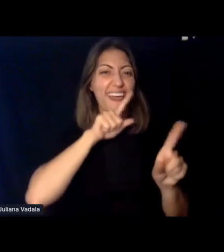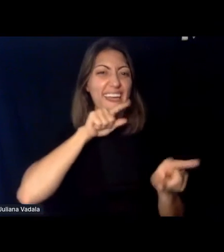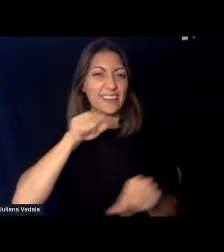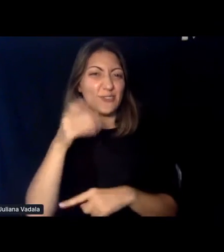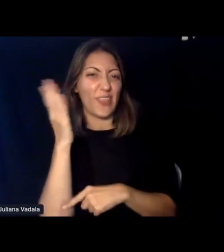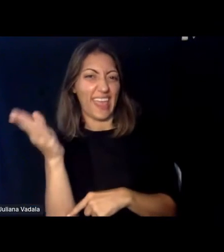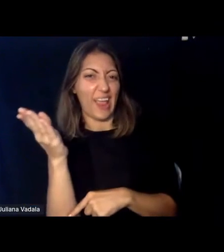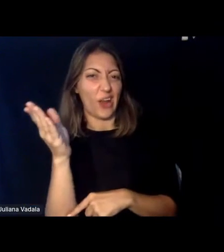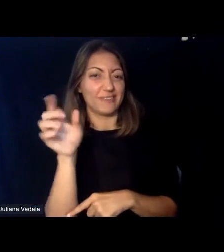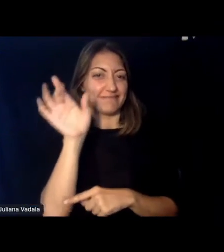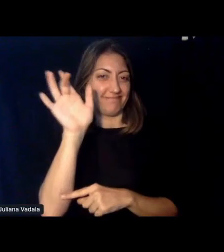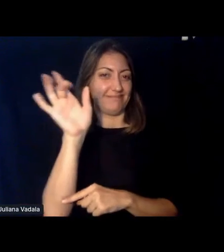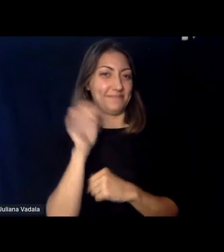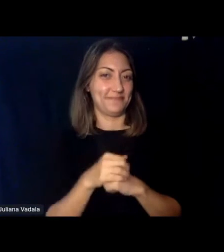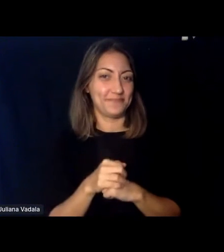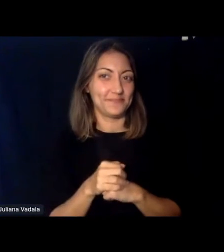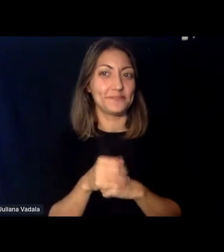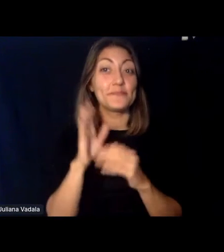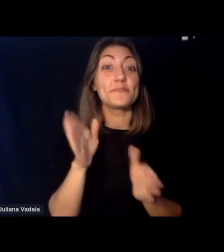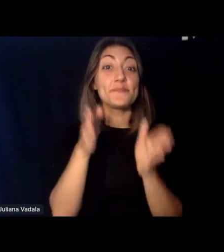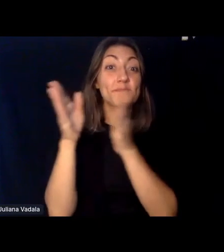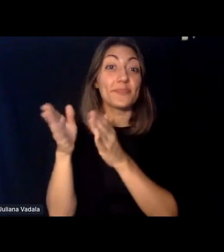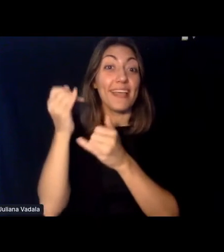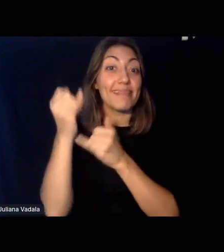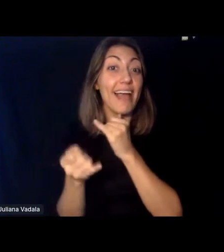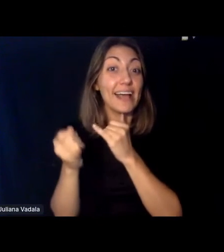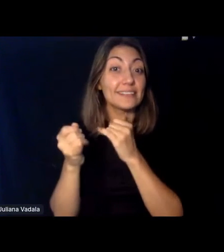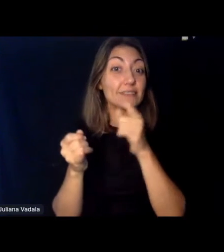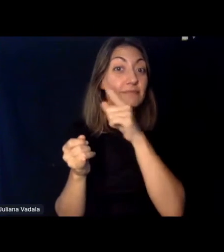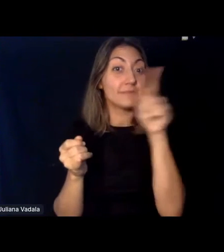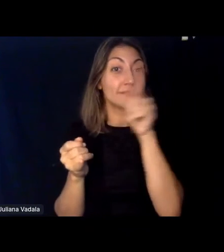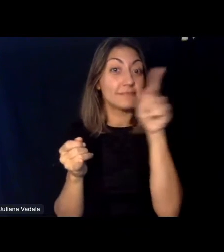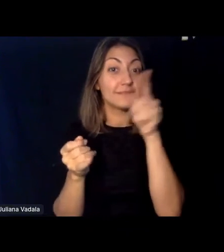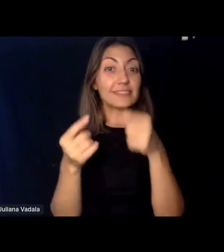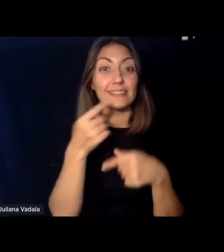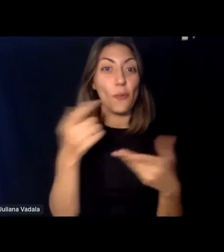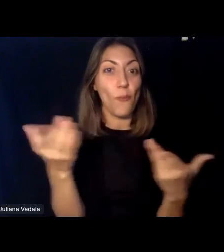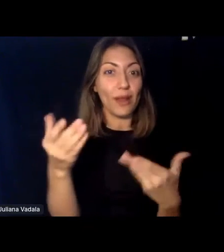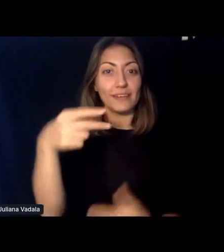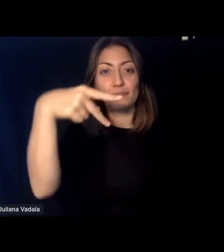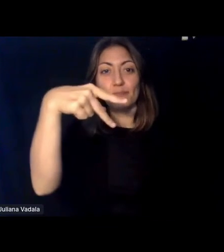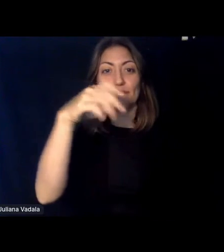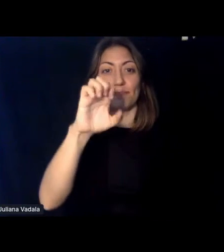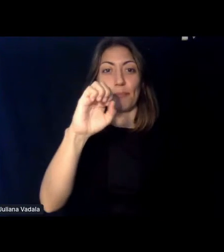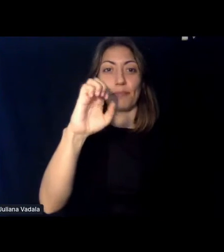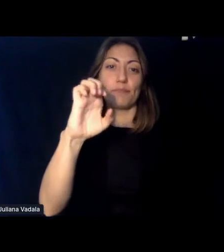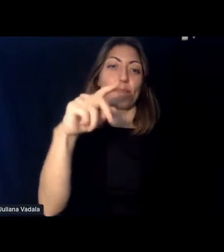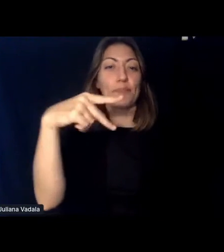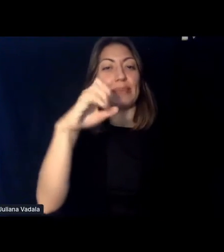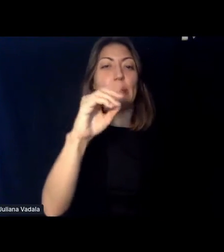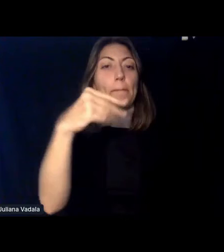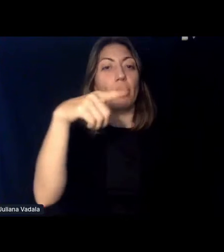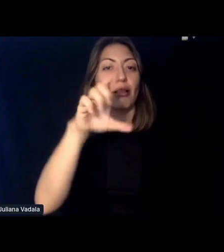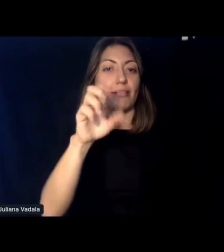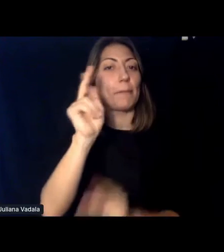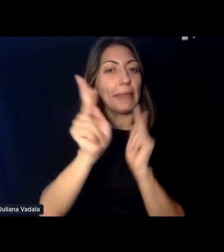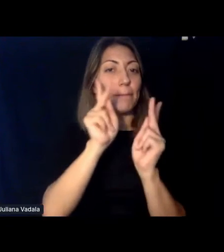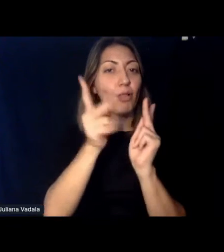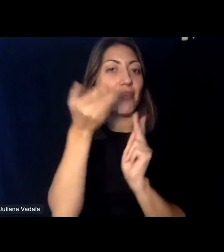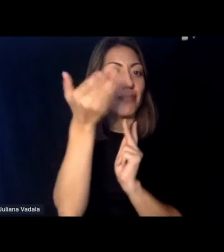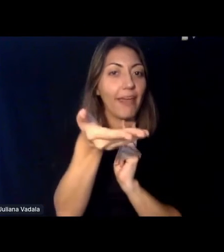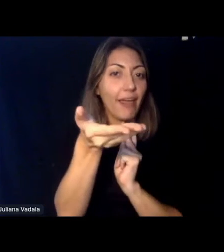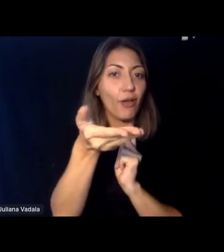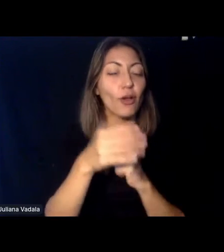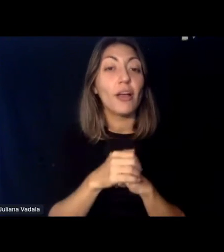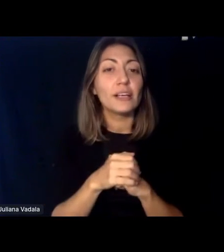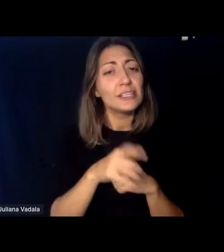in attendance, though you really don't need to pay much attention to that. We have a time later on in the